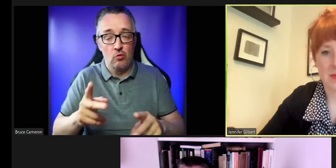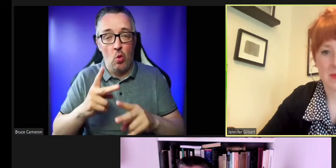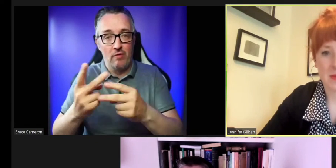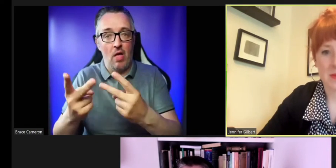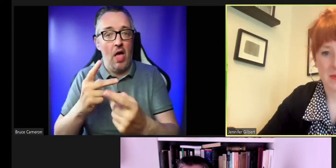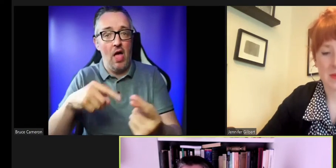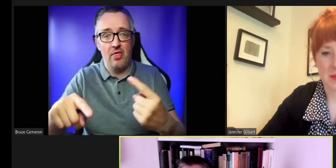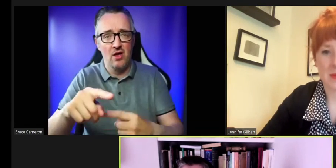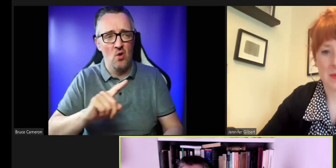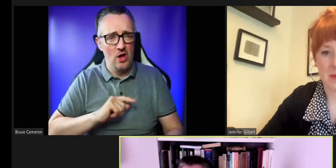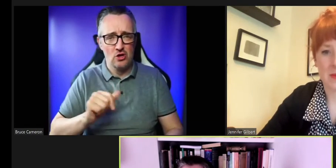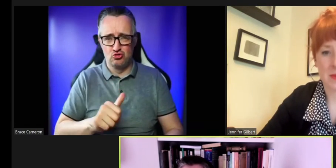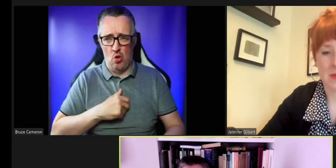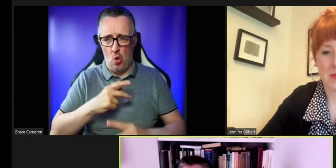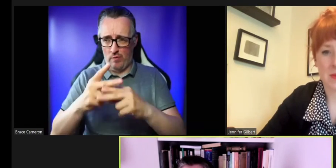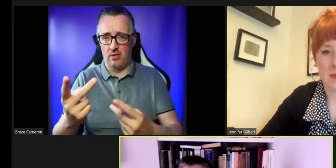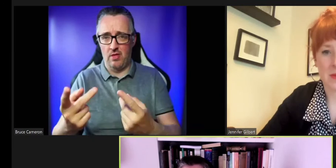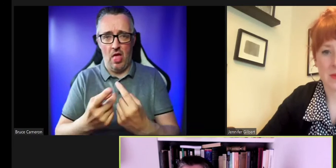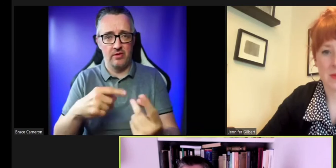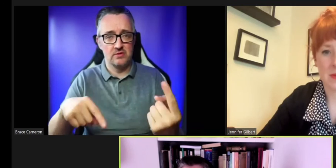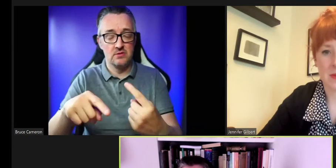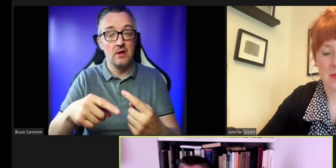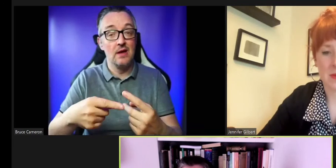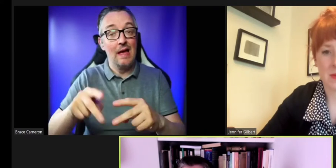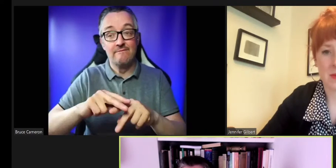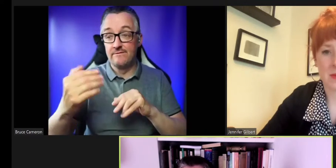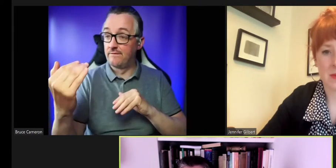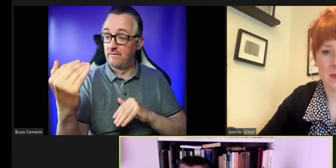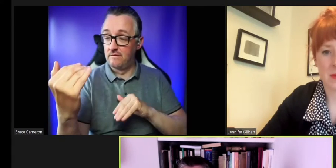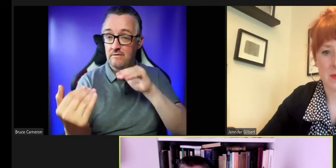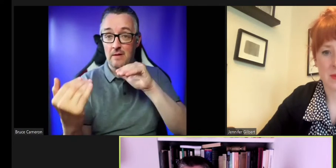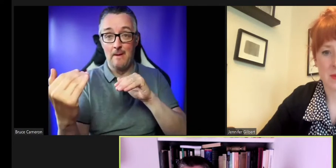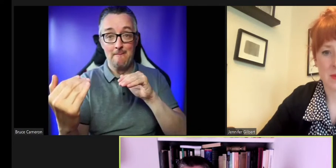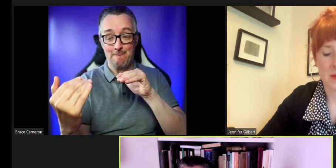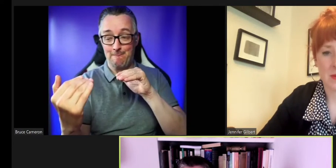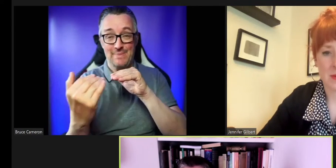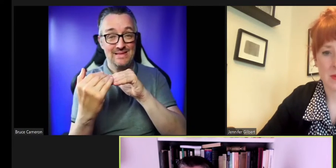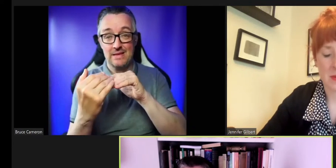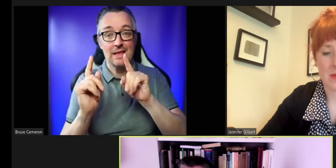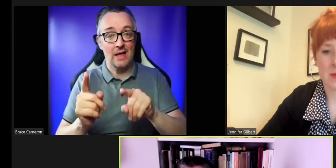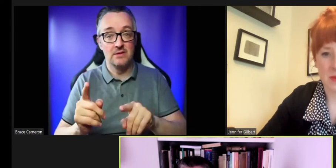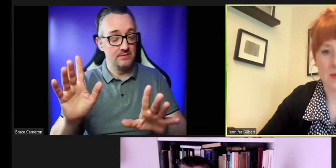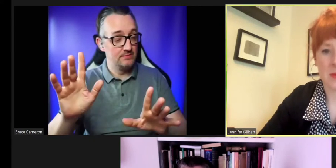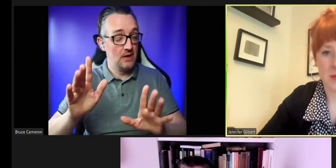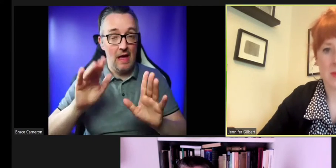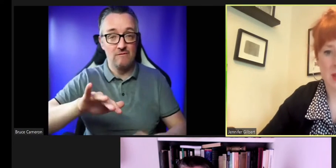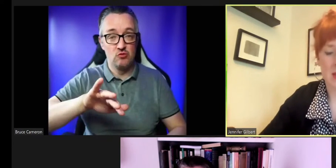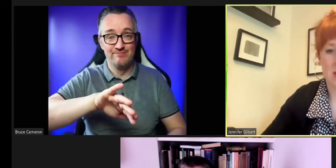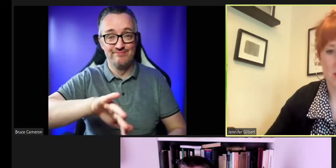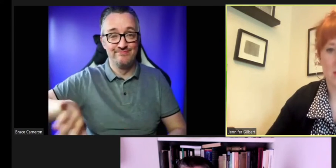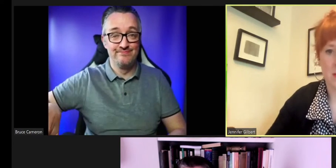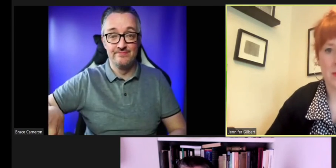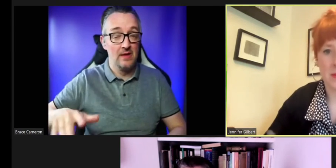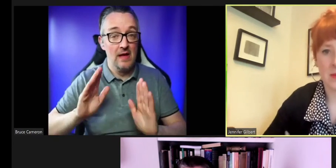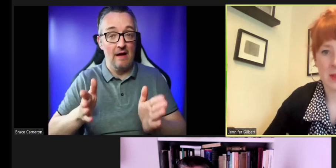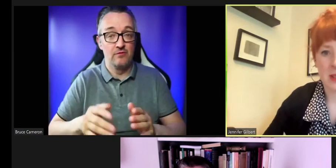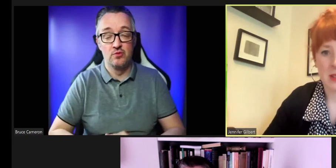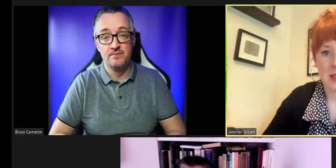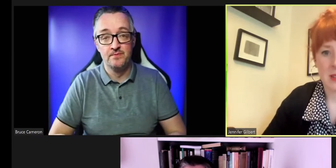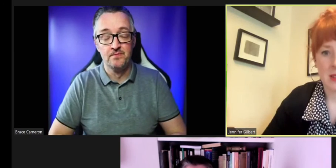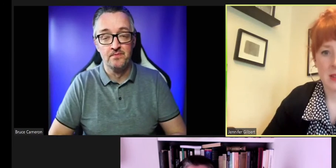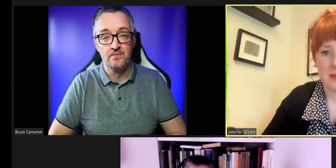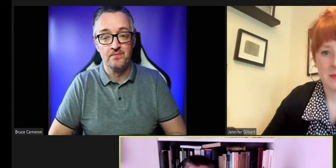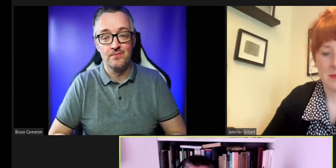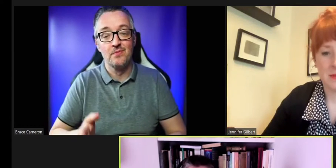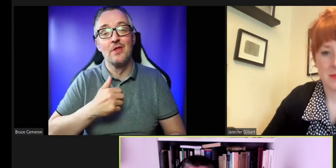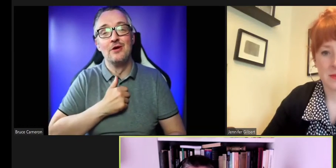Why should we do that? And if they can't meet you halfway, then they're not people to be involved with. That's true.